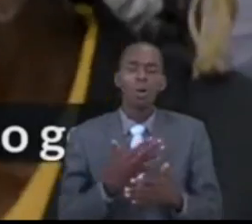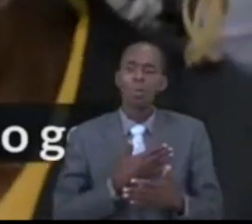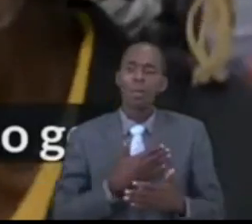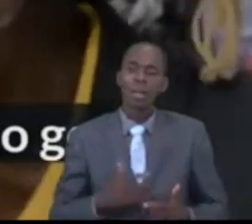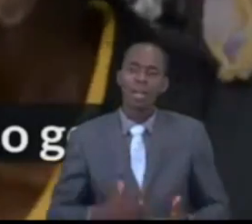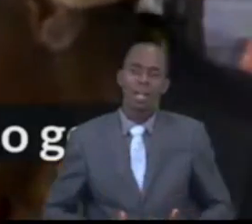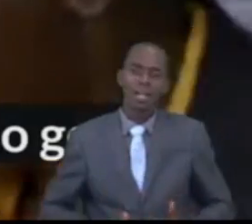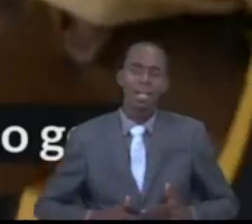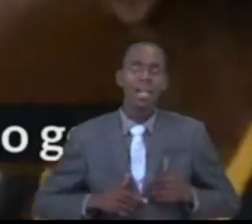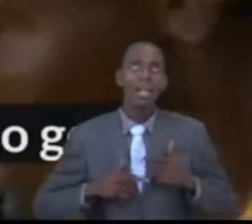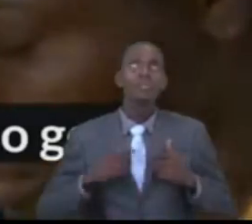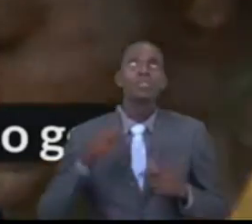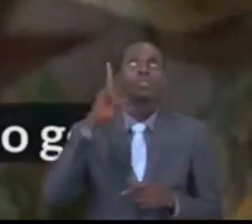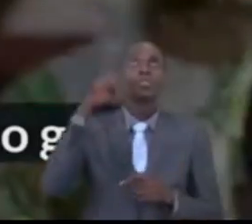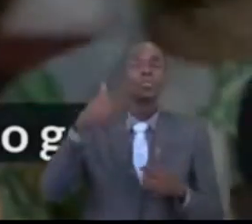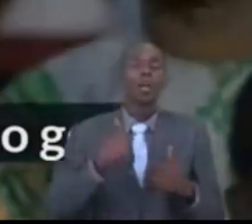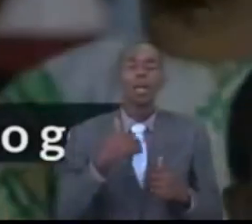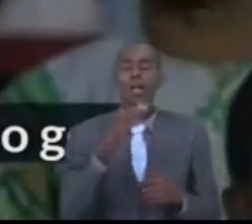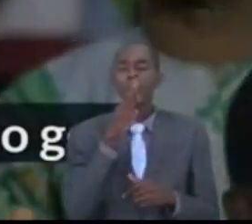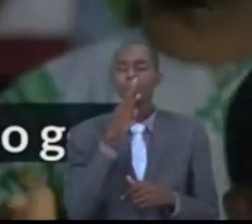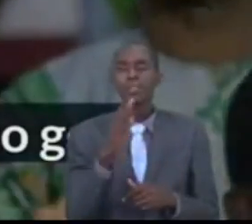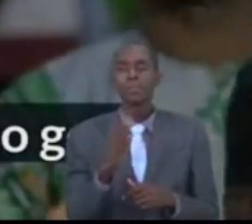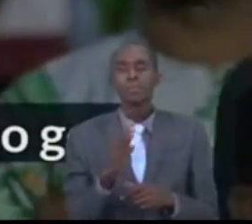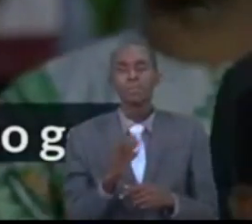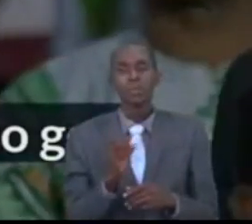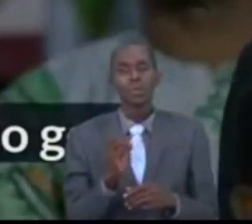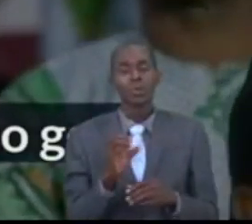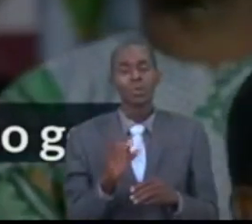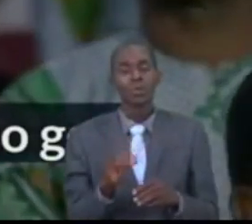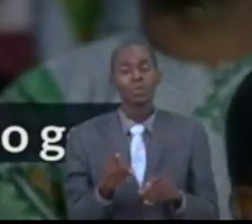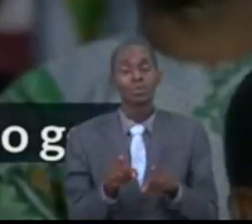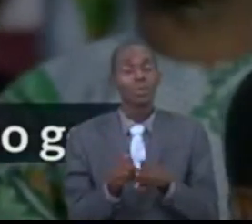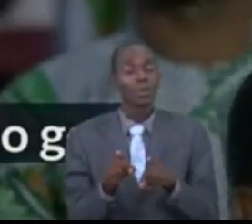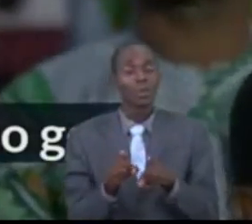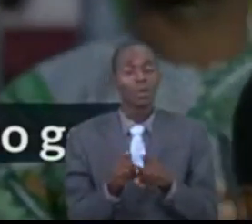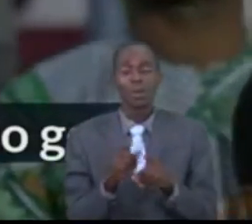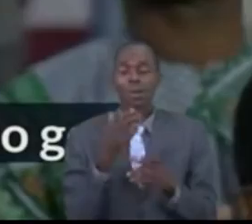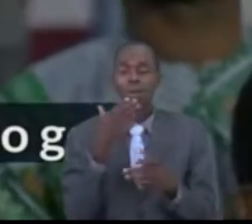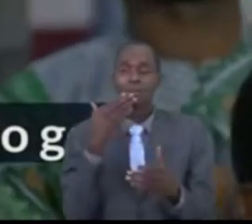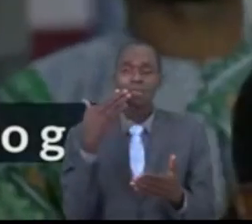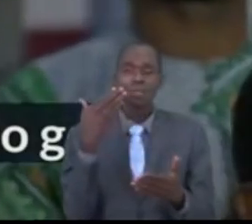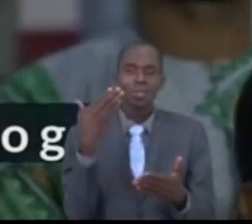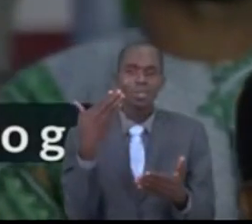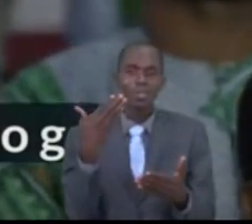And all my life you have been so, so